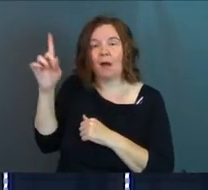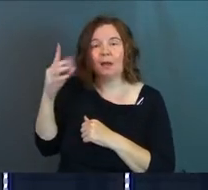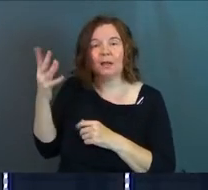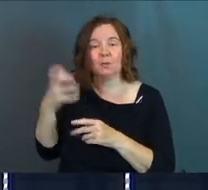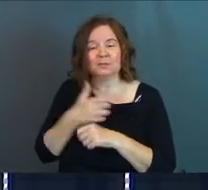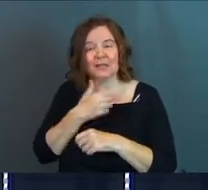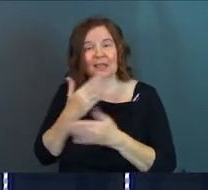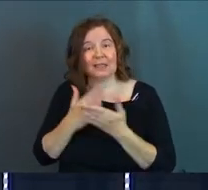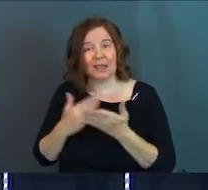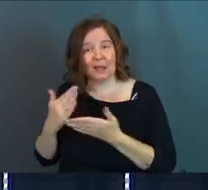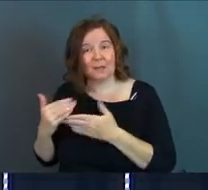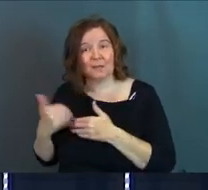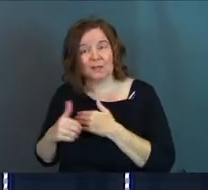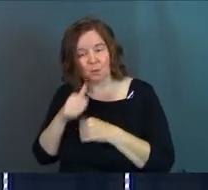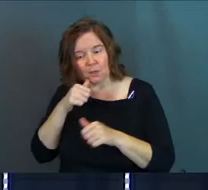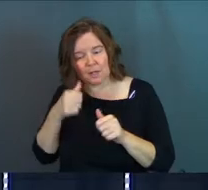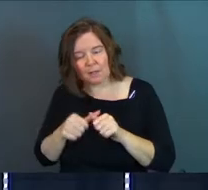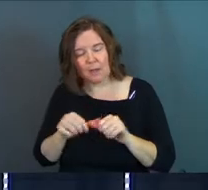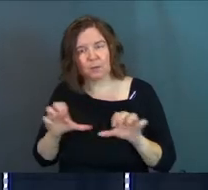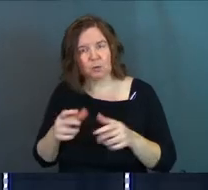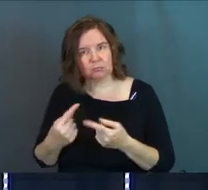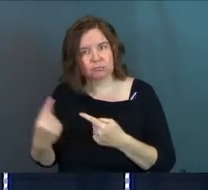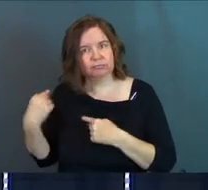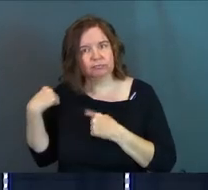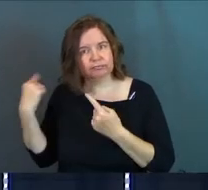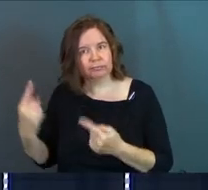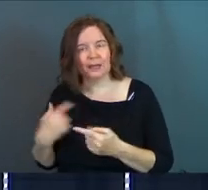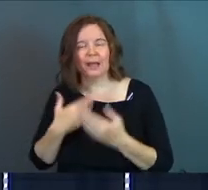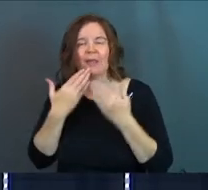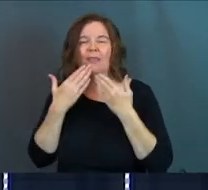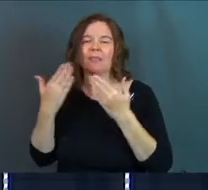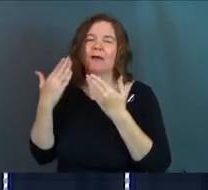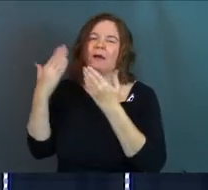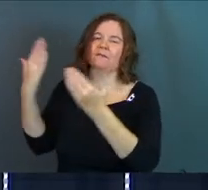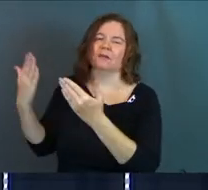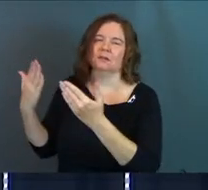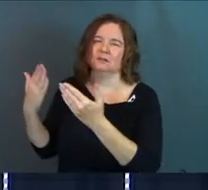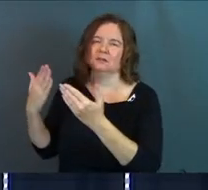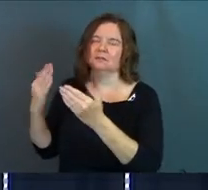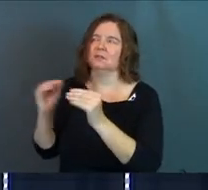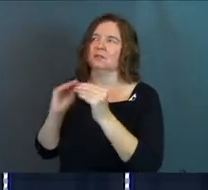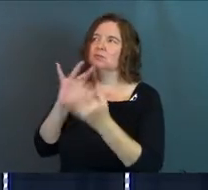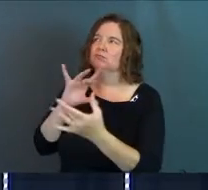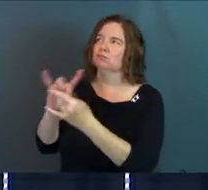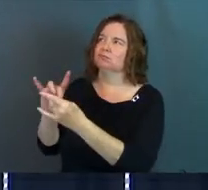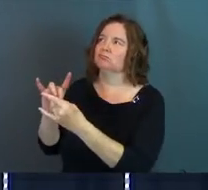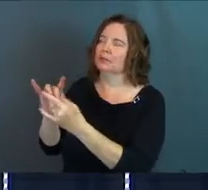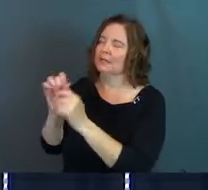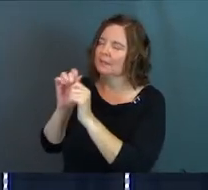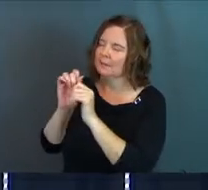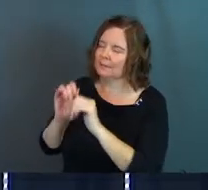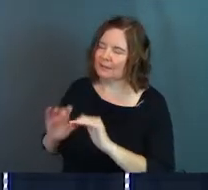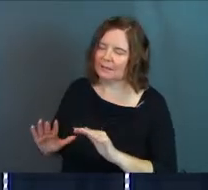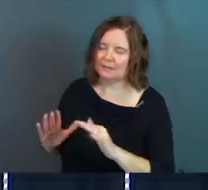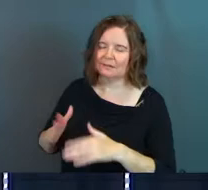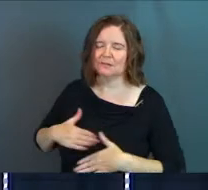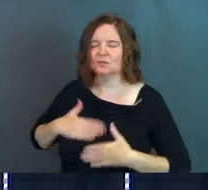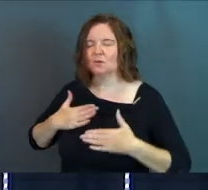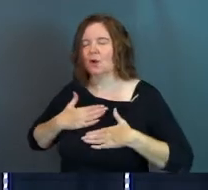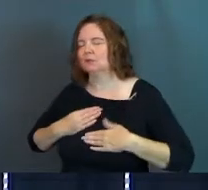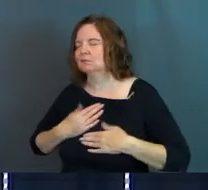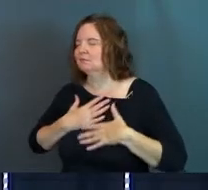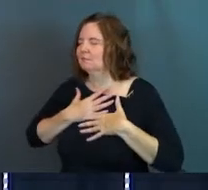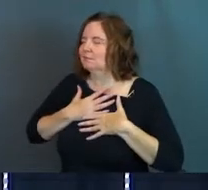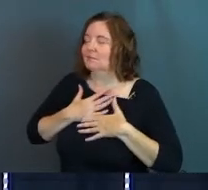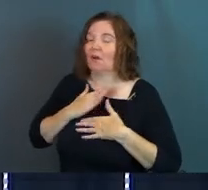we take the elements and we remember what's been done for us in thankfulness, in restoration, in peace, in joy. It's